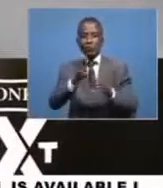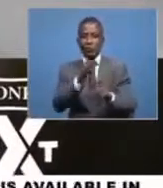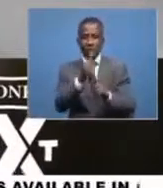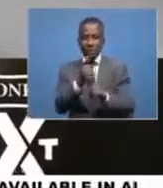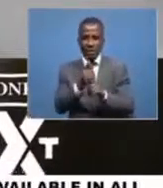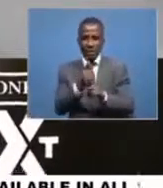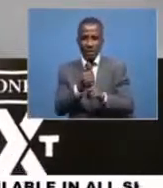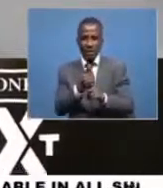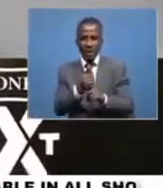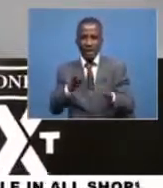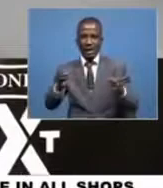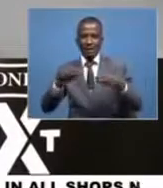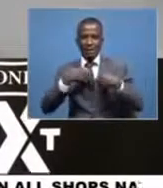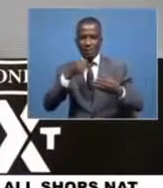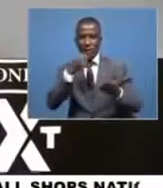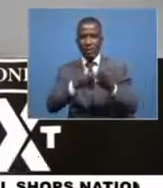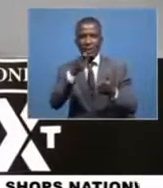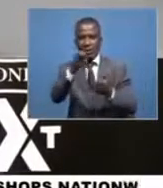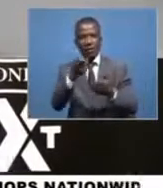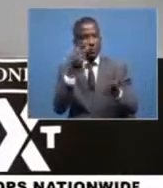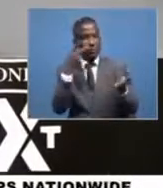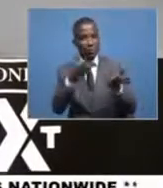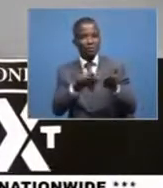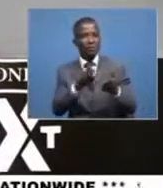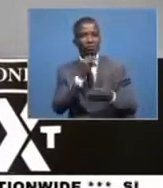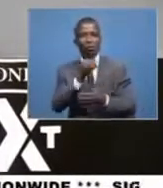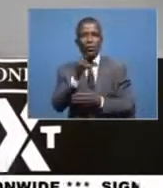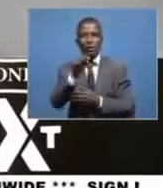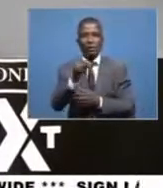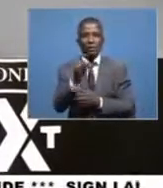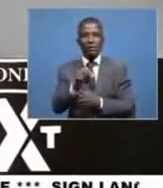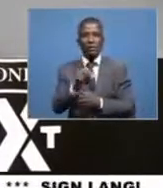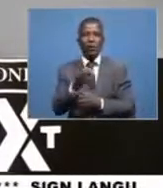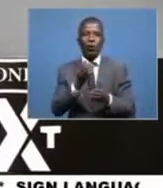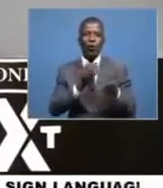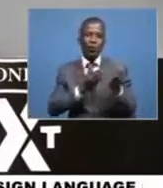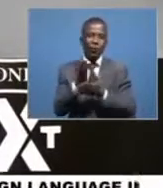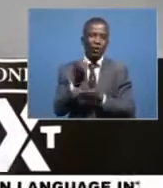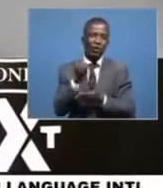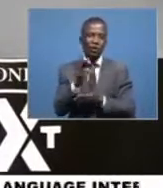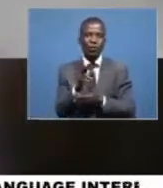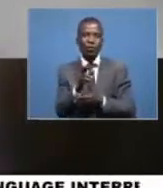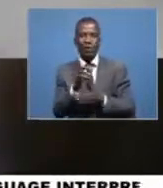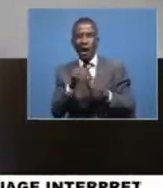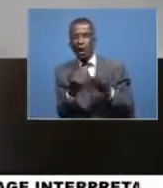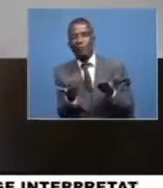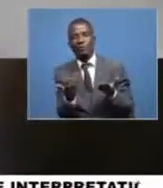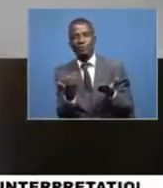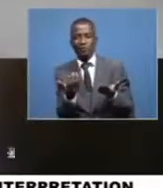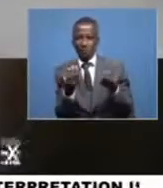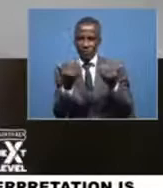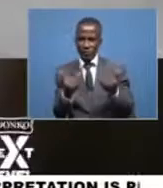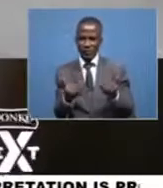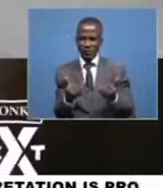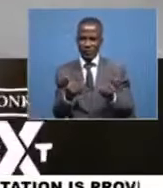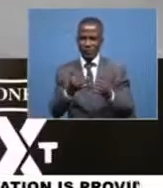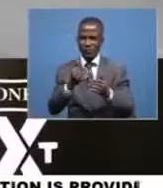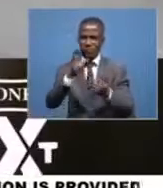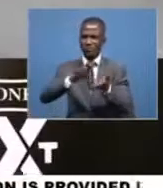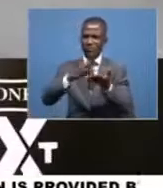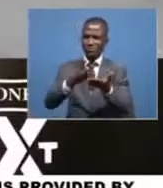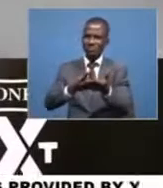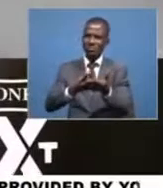upon an application of a party. So it's not necessarily as of right. So such summoning of witnesses